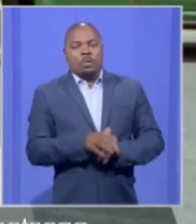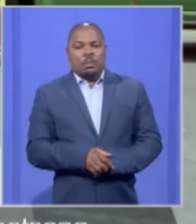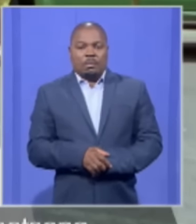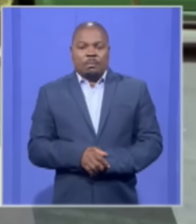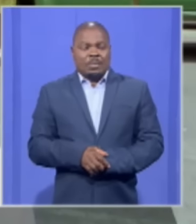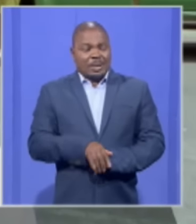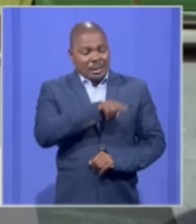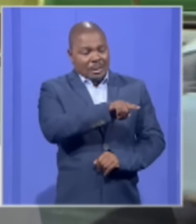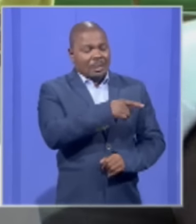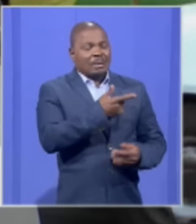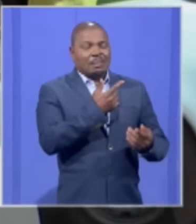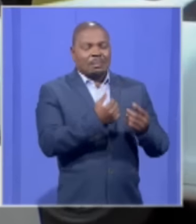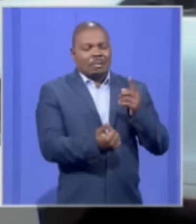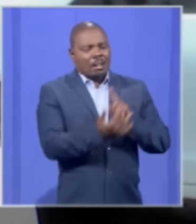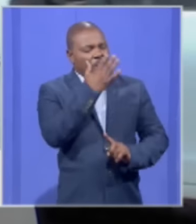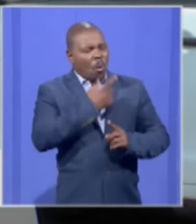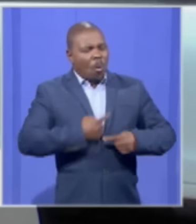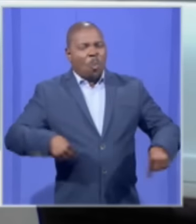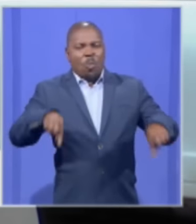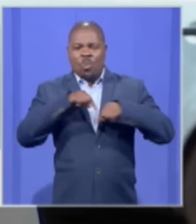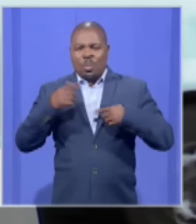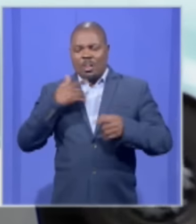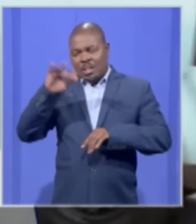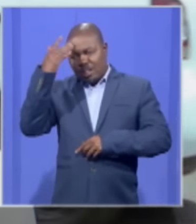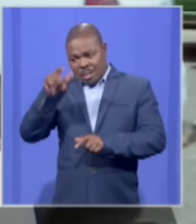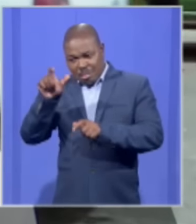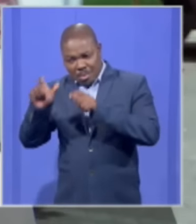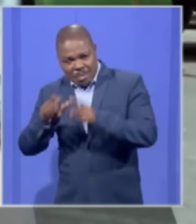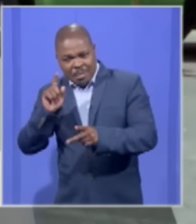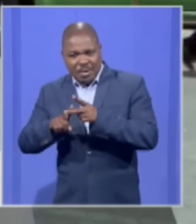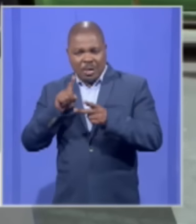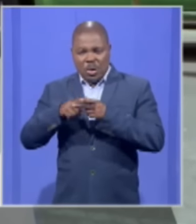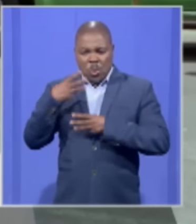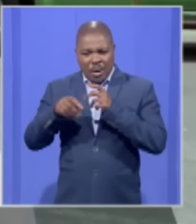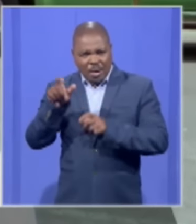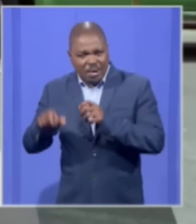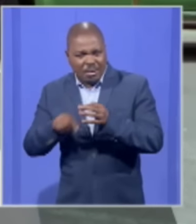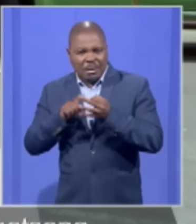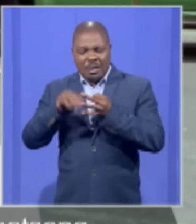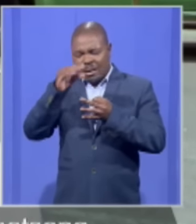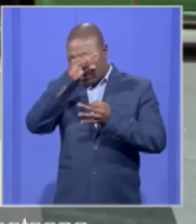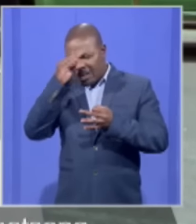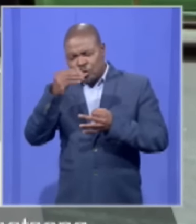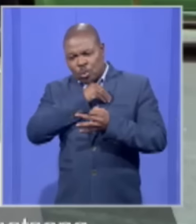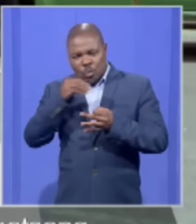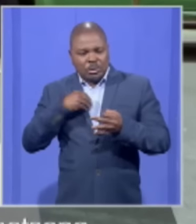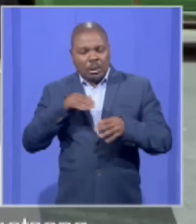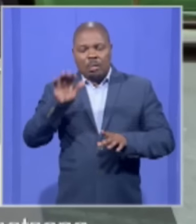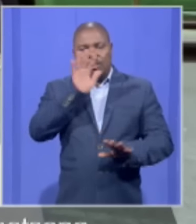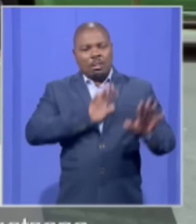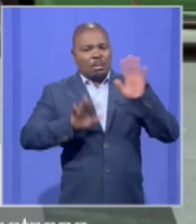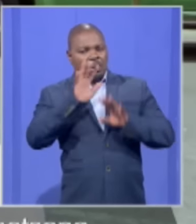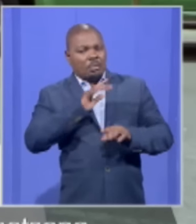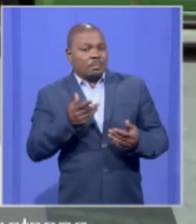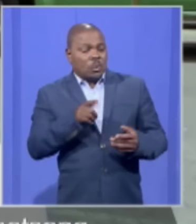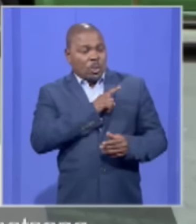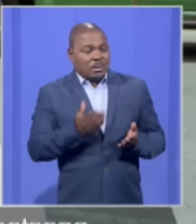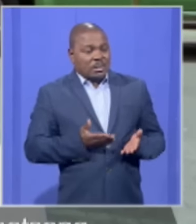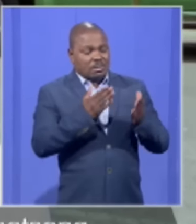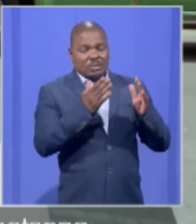affecting everyone, all of us, the patients, the workers, the nurses, the doctors. The services we are getting is